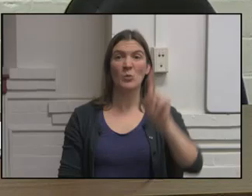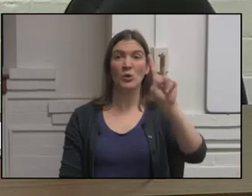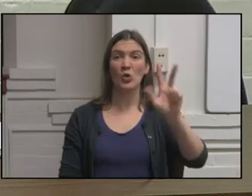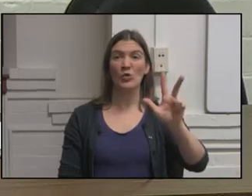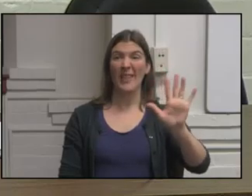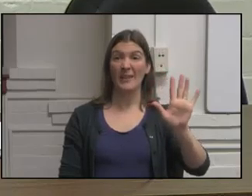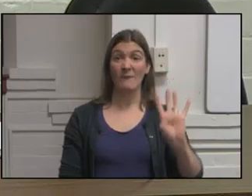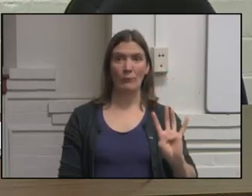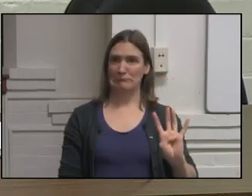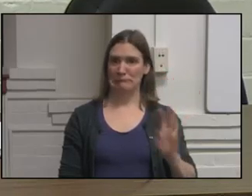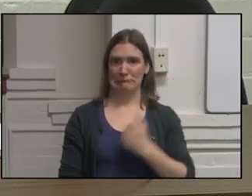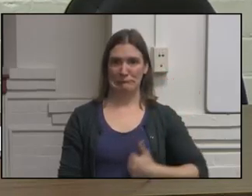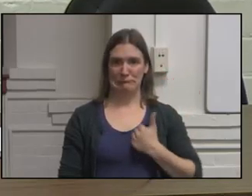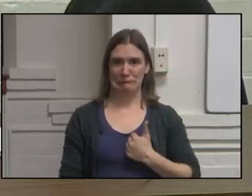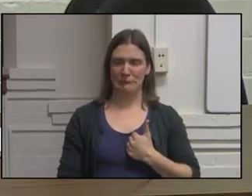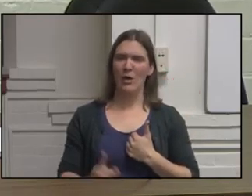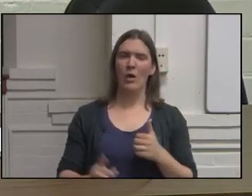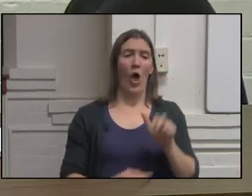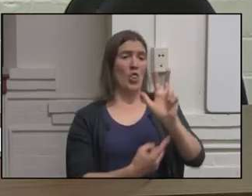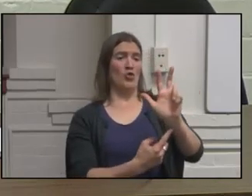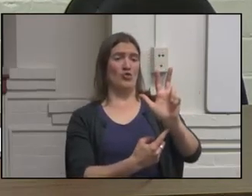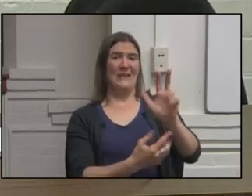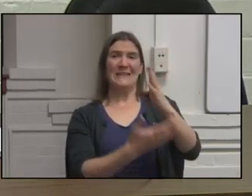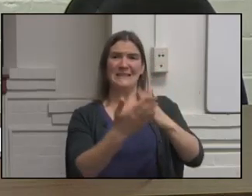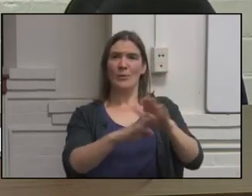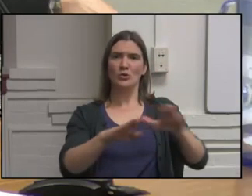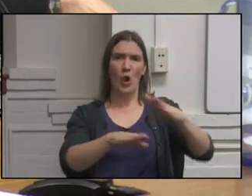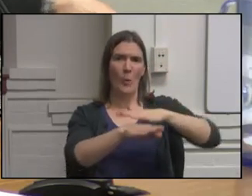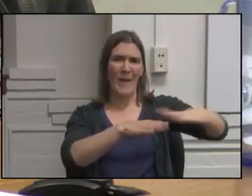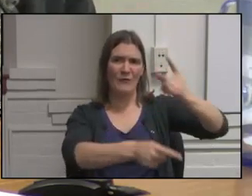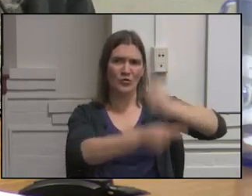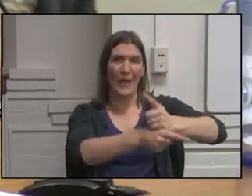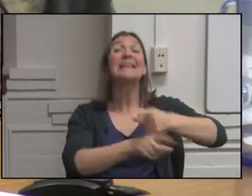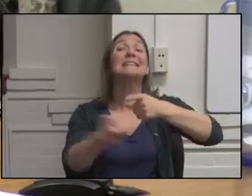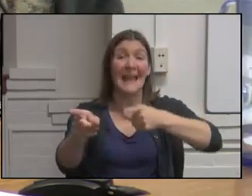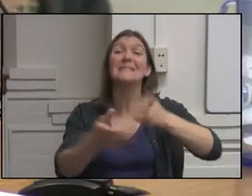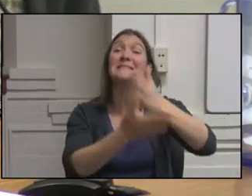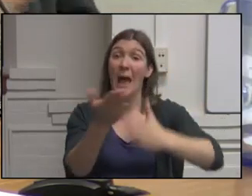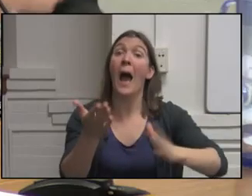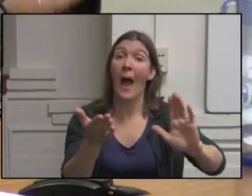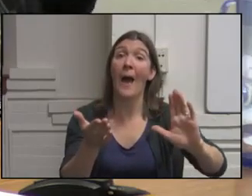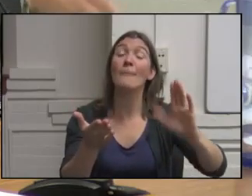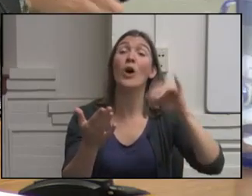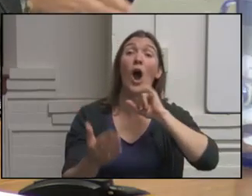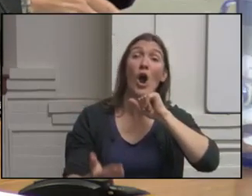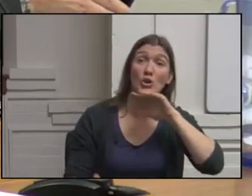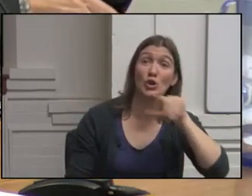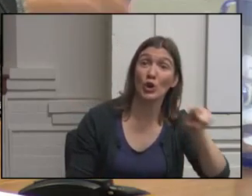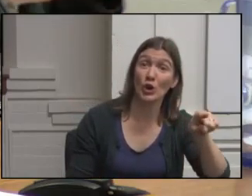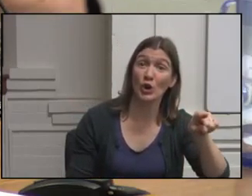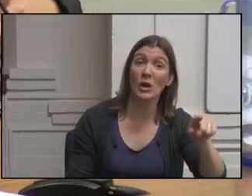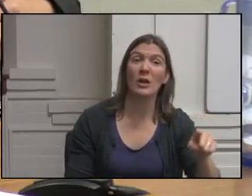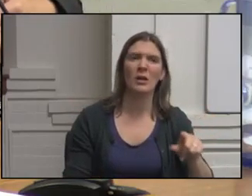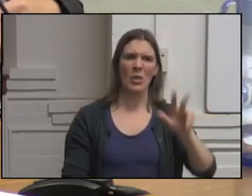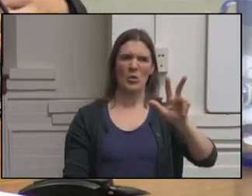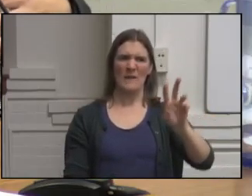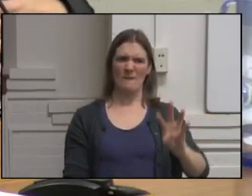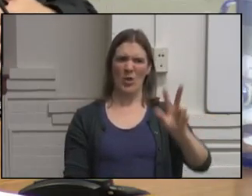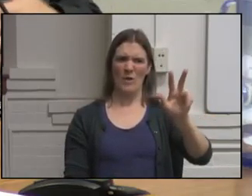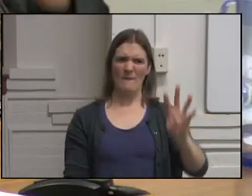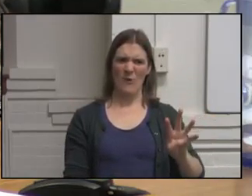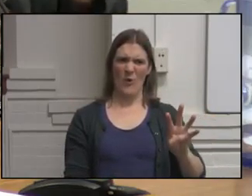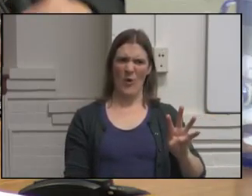mechanisms. Okay. Because there's class 3s that are unpaved as well as paved. That's correct. Okay. Absolutely. That was my... I thought the distinction between 3 and 4